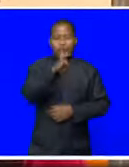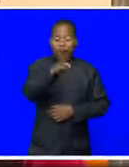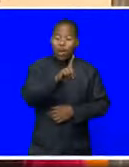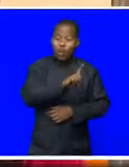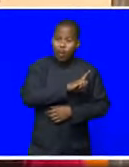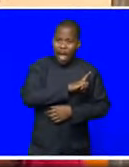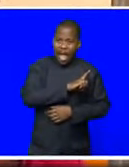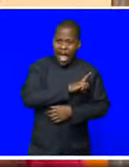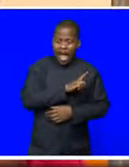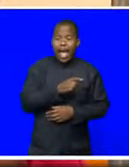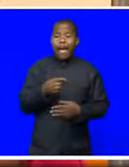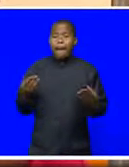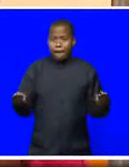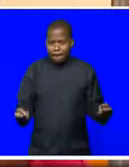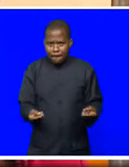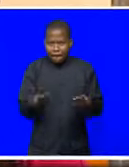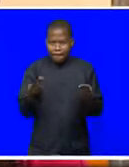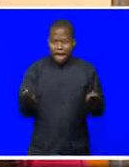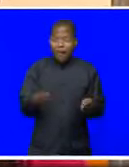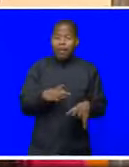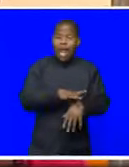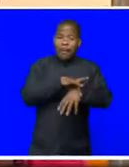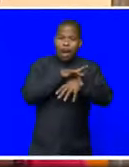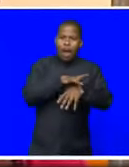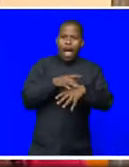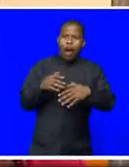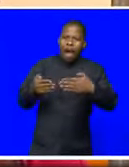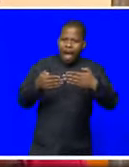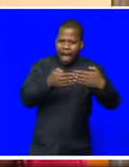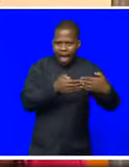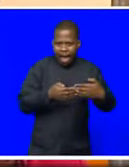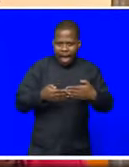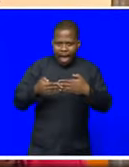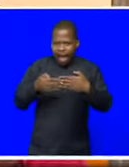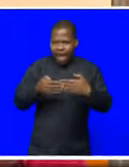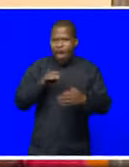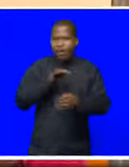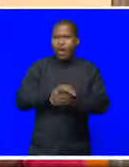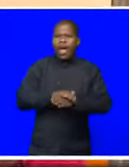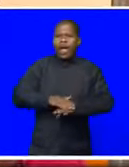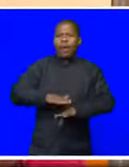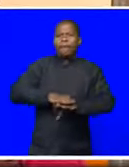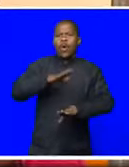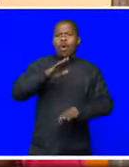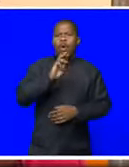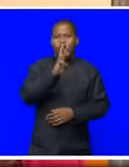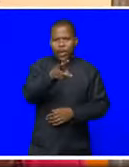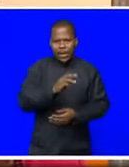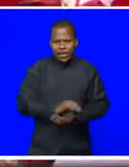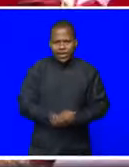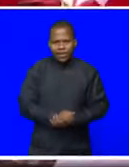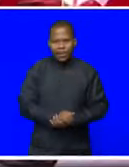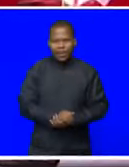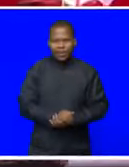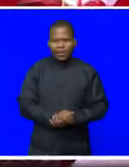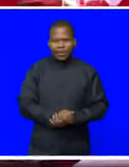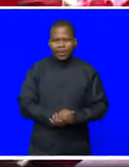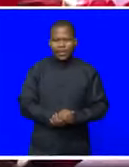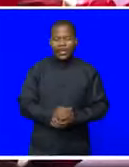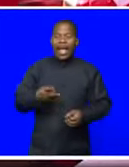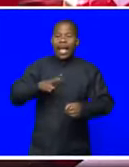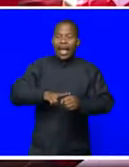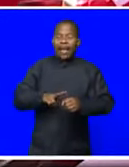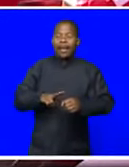the work that is before us and commit even more to our cause and mandate. The donation